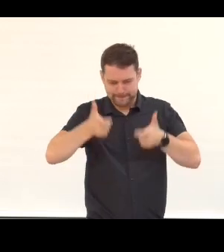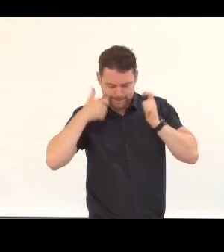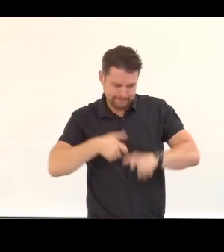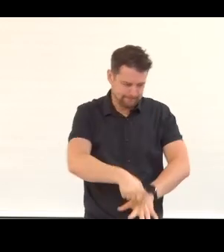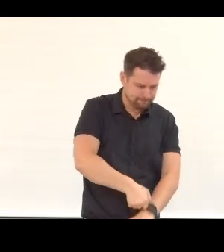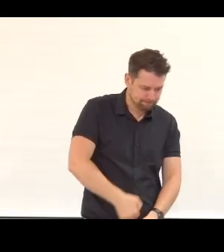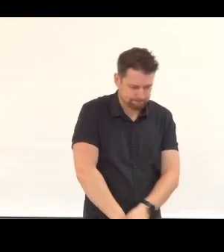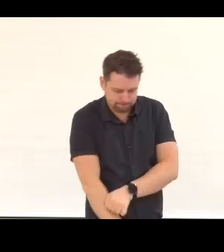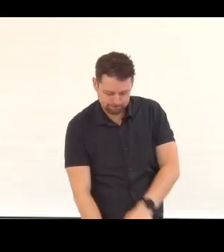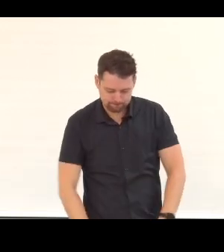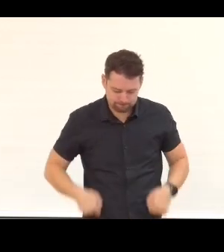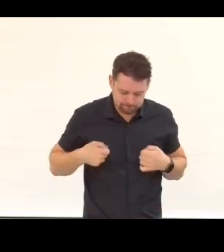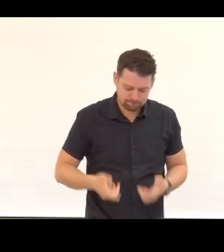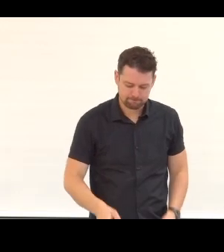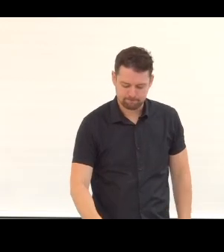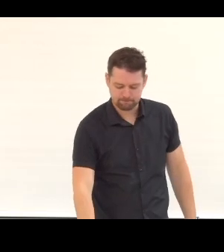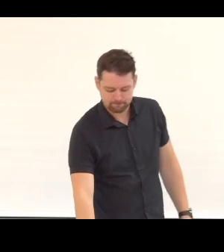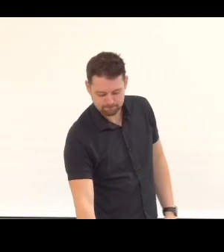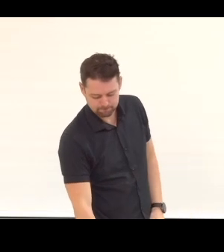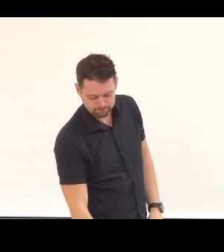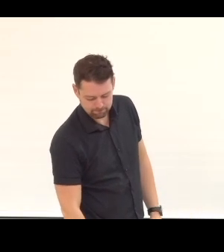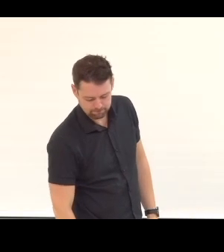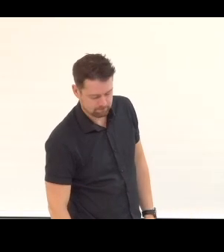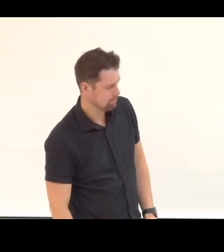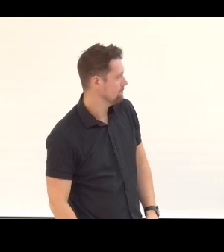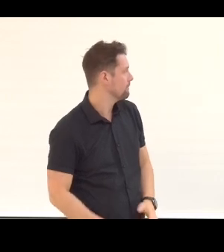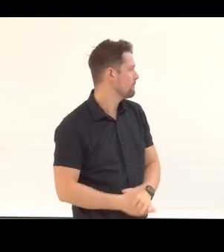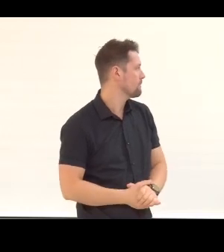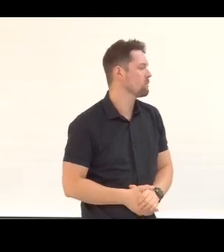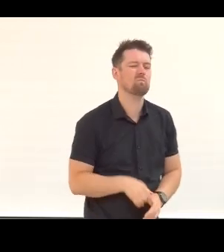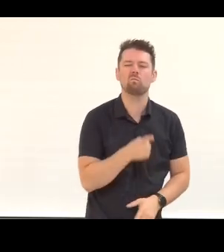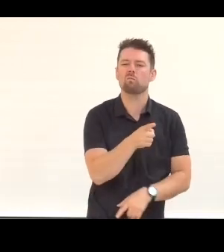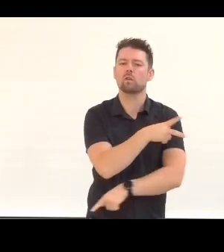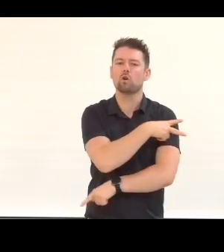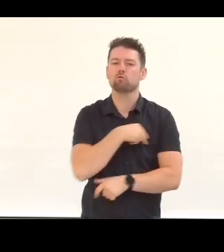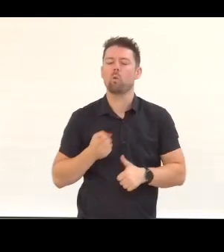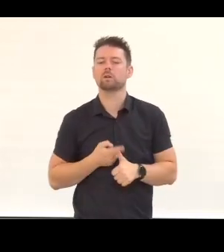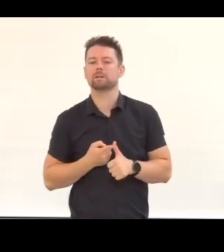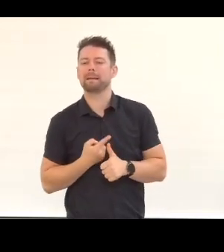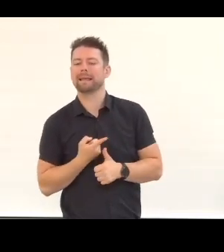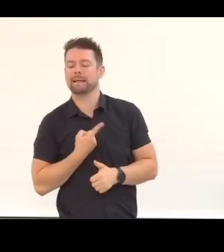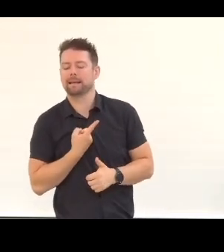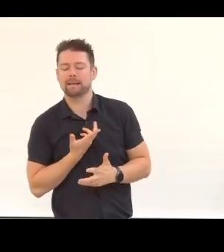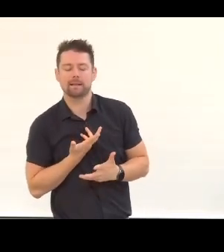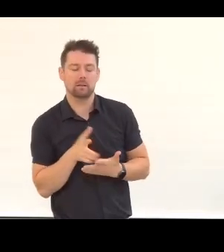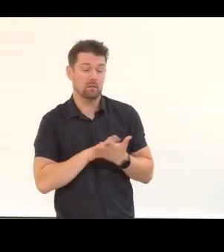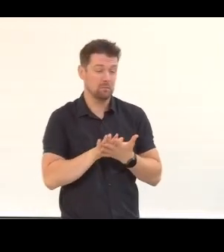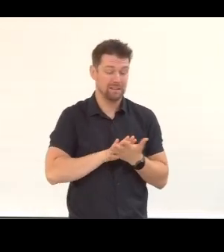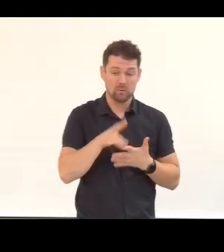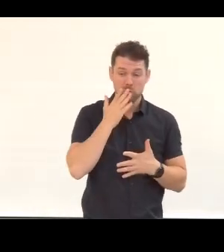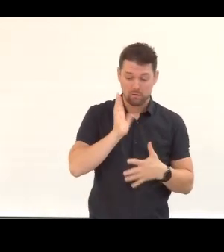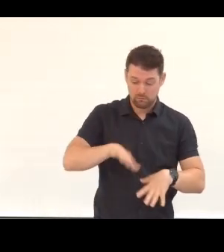Yes. As we've heard a little bit about crew autonomy already, usually like once the mission is up and running,